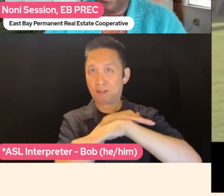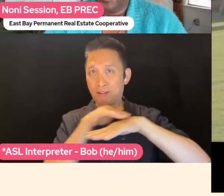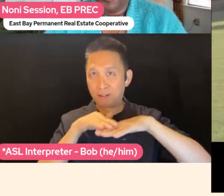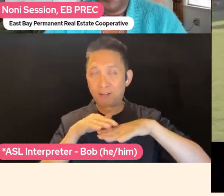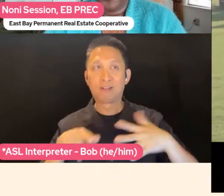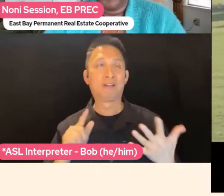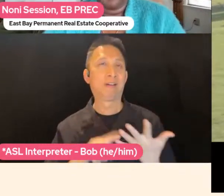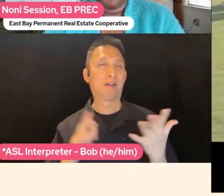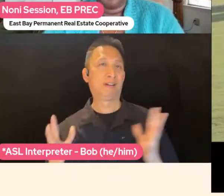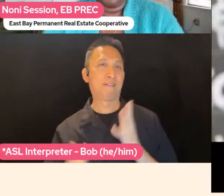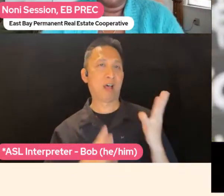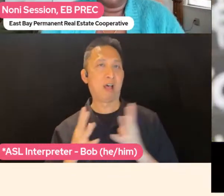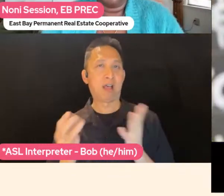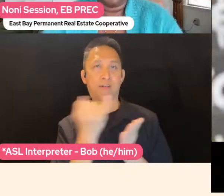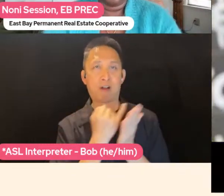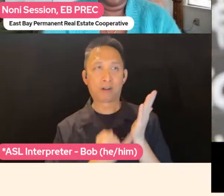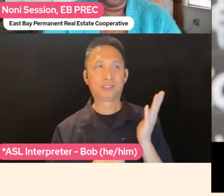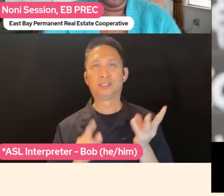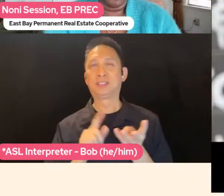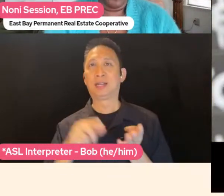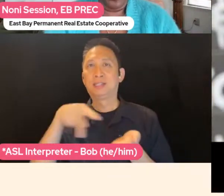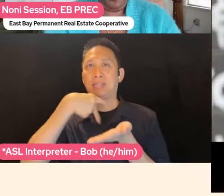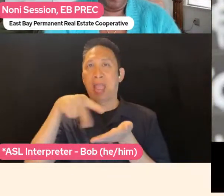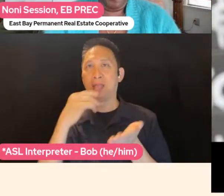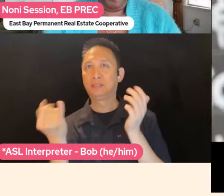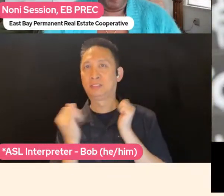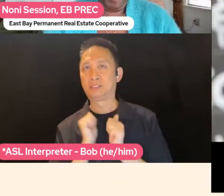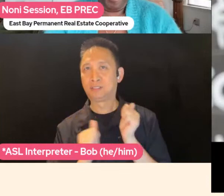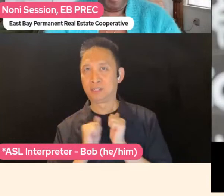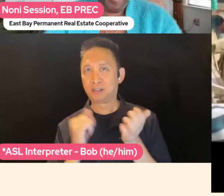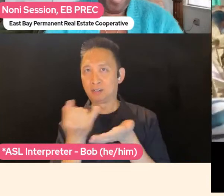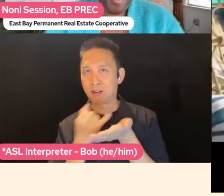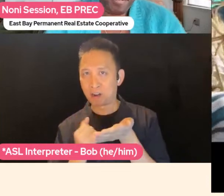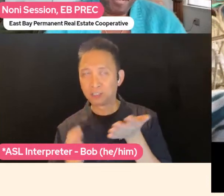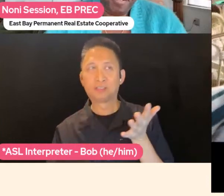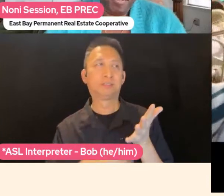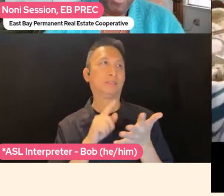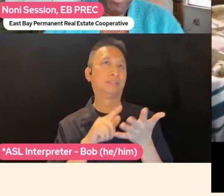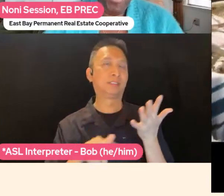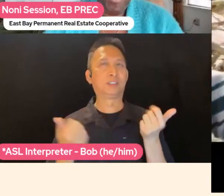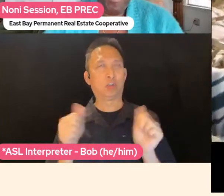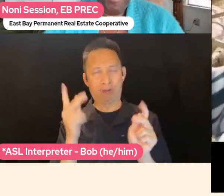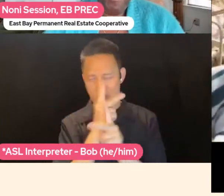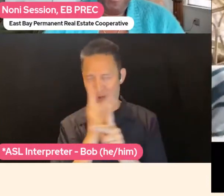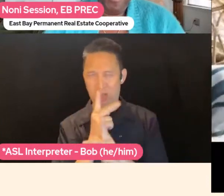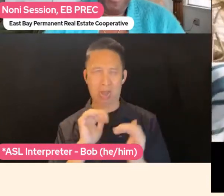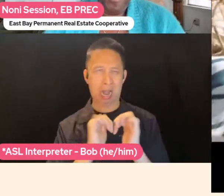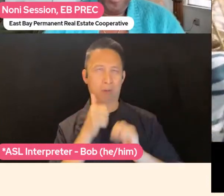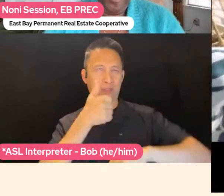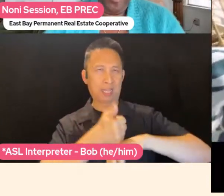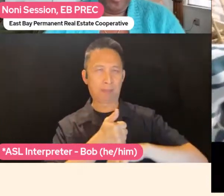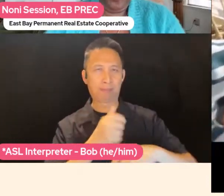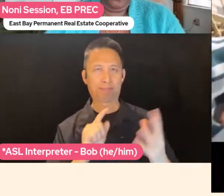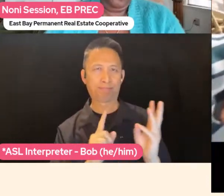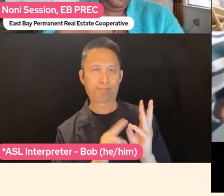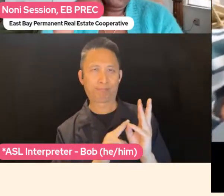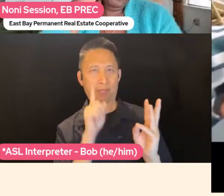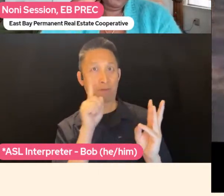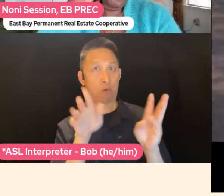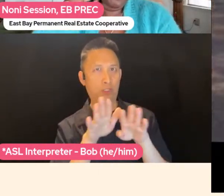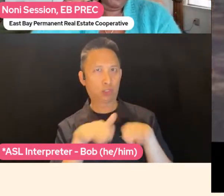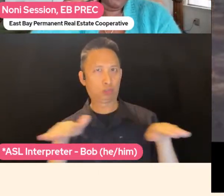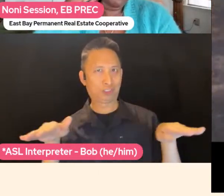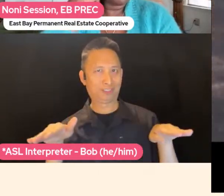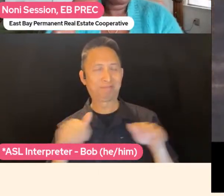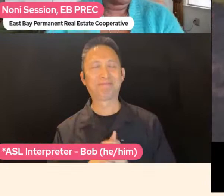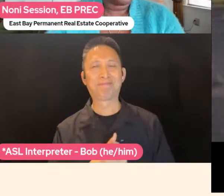movement arts gallery, and we're trying to figure out how to create a resource for the kids too. because we're using esters as the